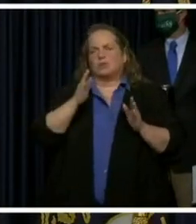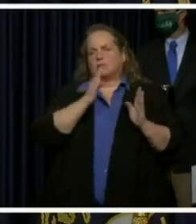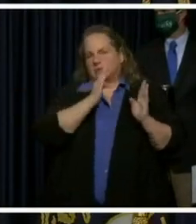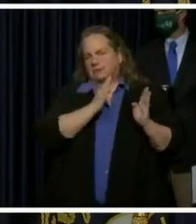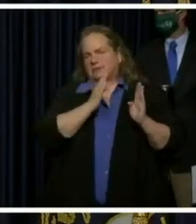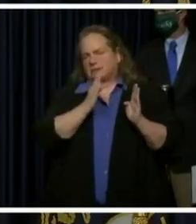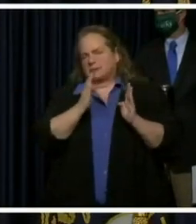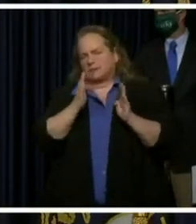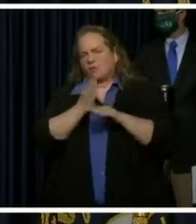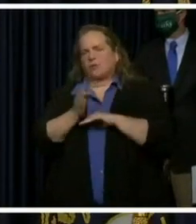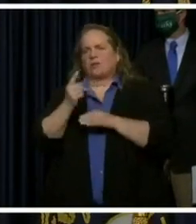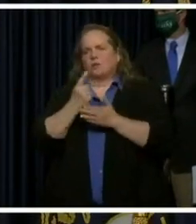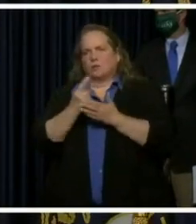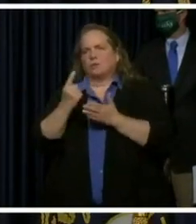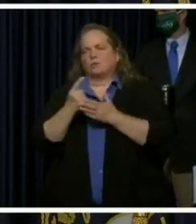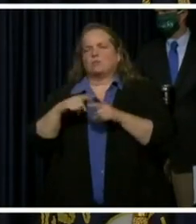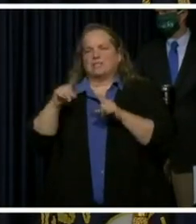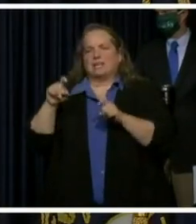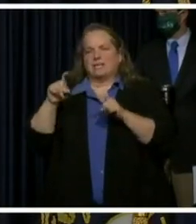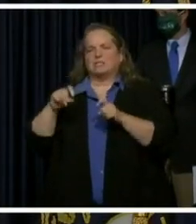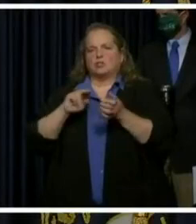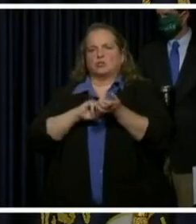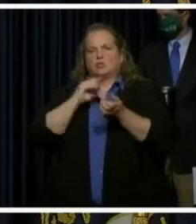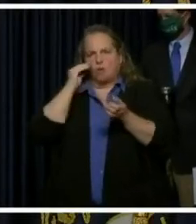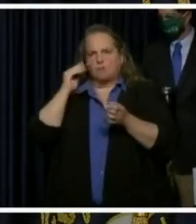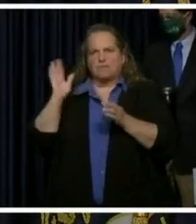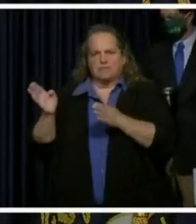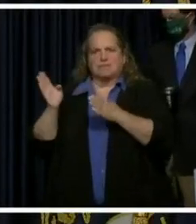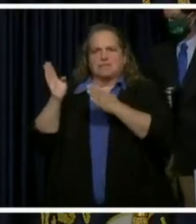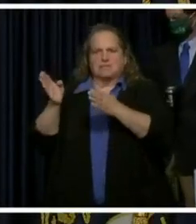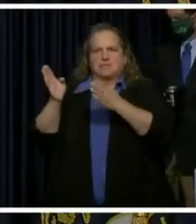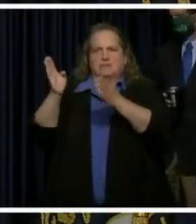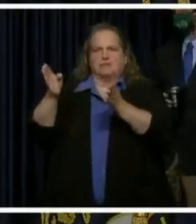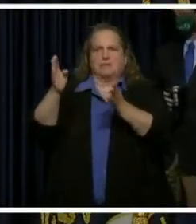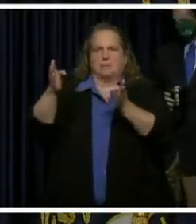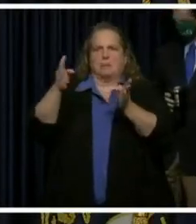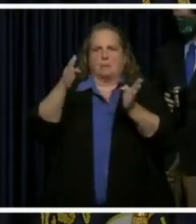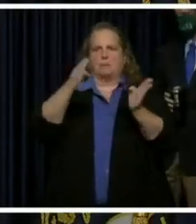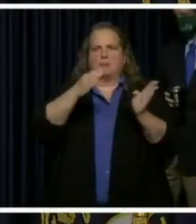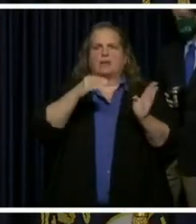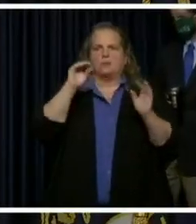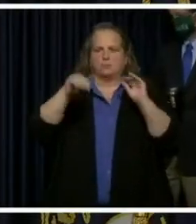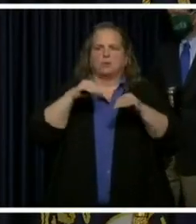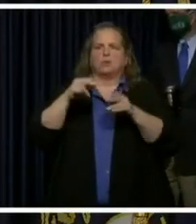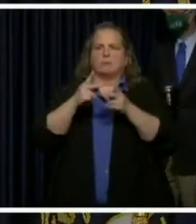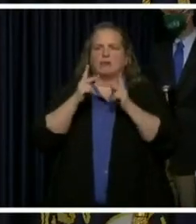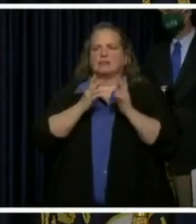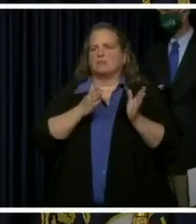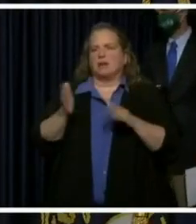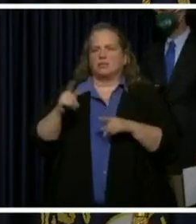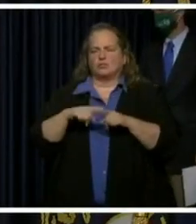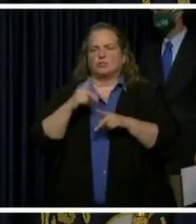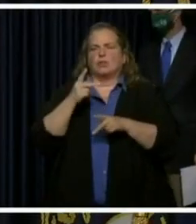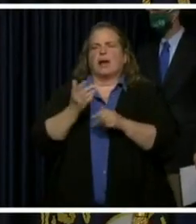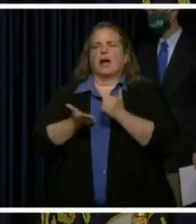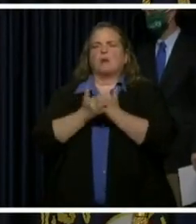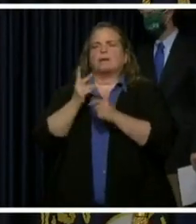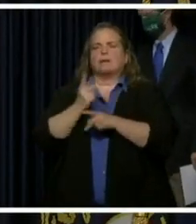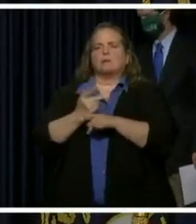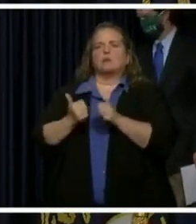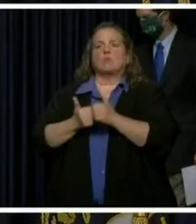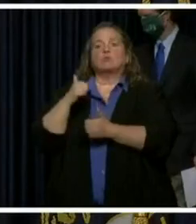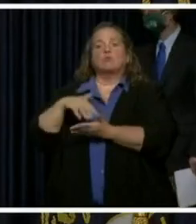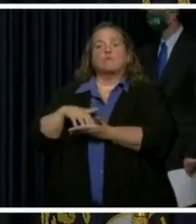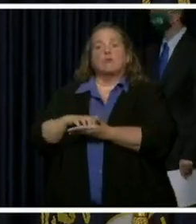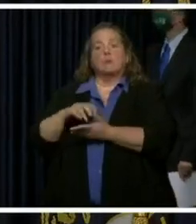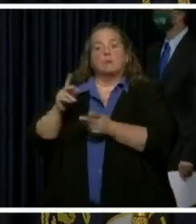next weeks to test nursing homes and to work with them to try to put in place plans to help keep these most vulnerable people among us